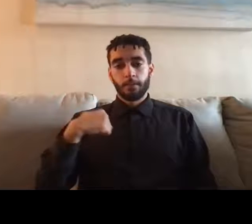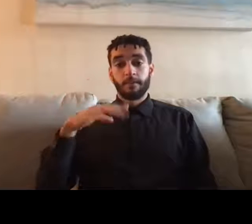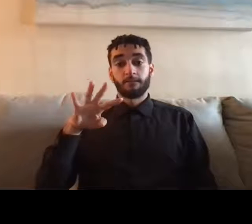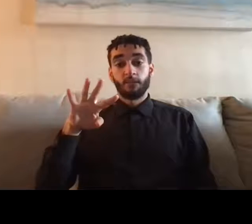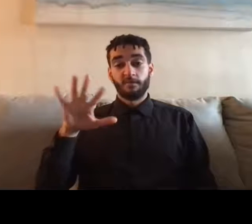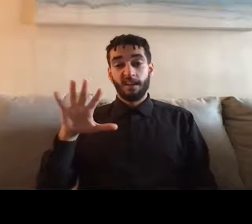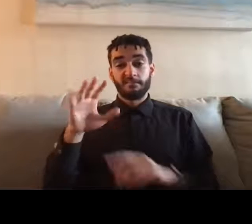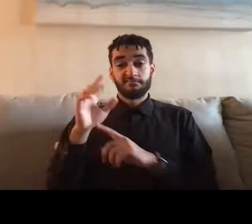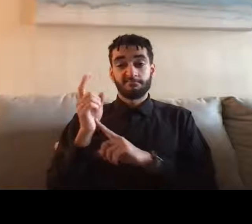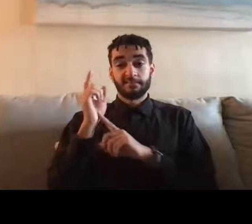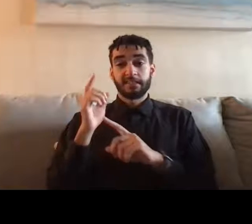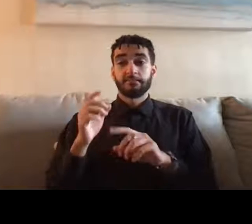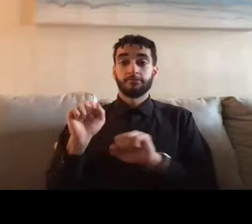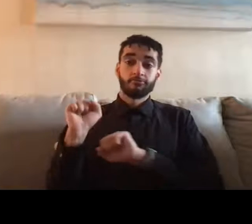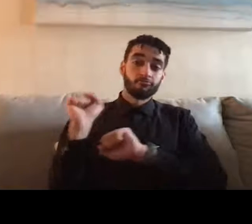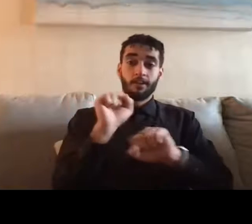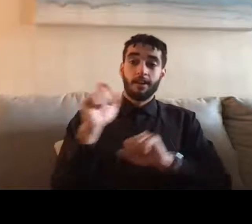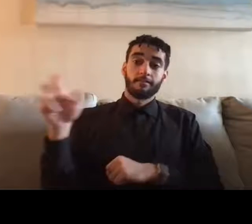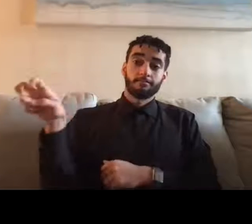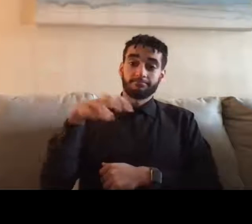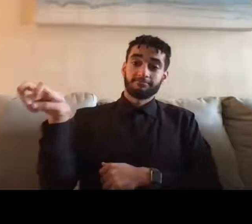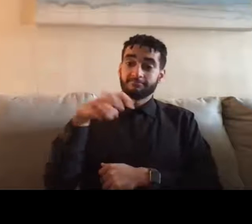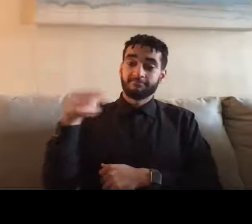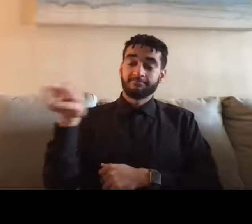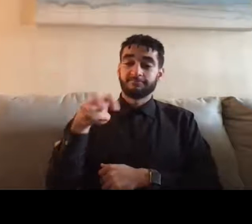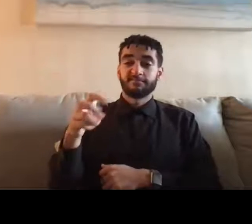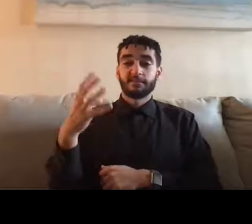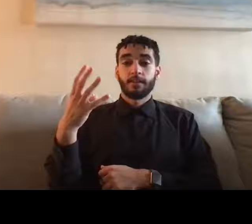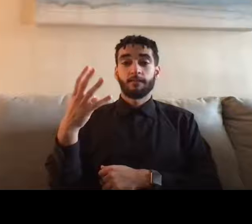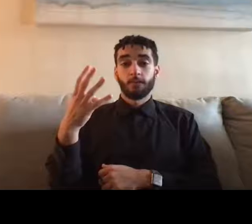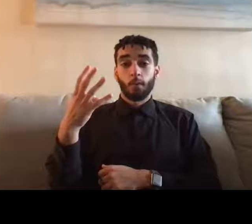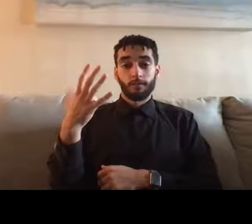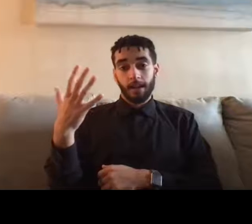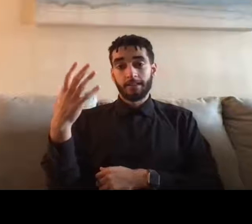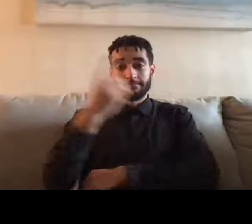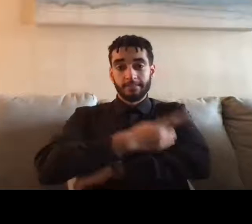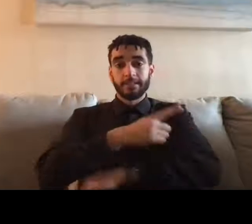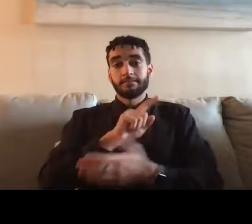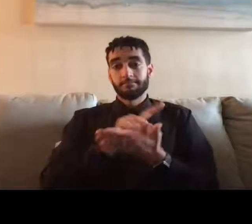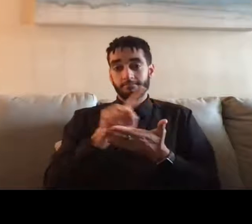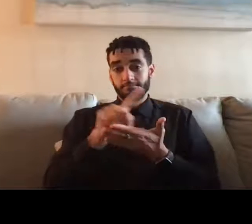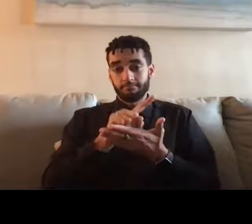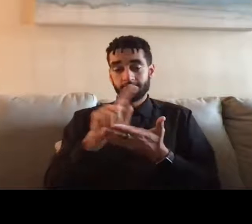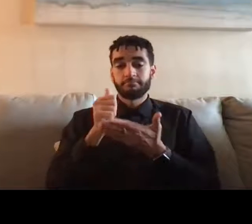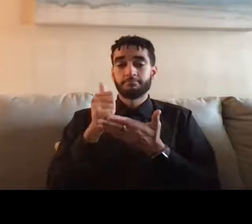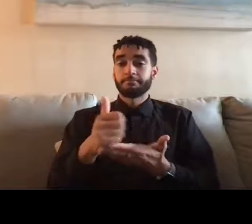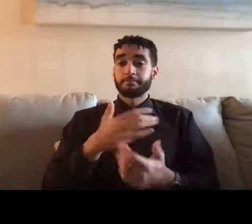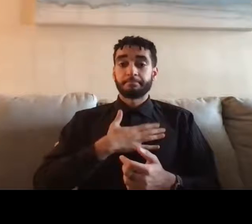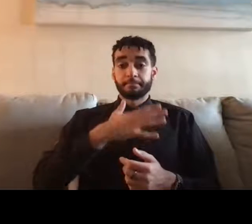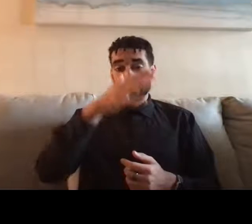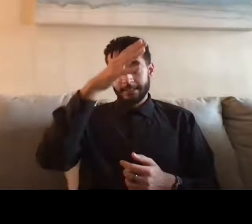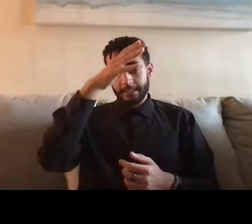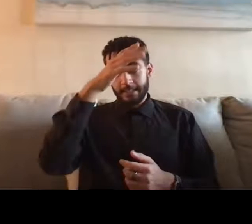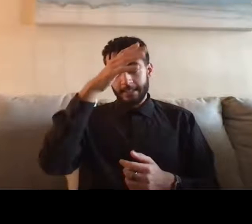commute down there, probably 4 or 5 days a week, helping my dad live with